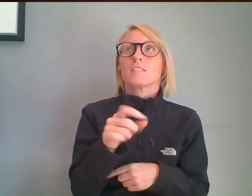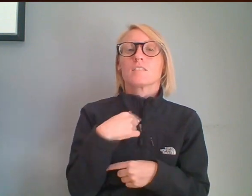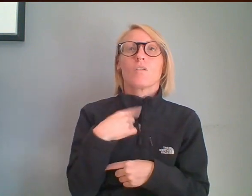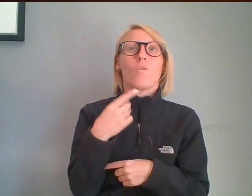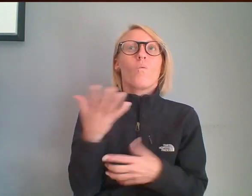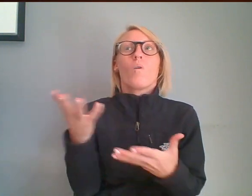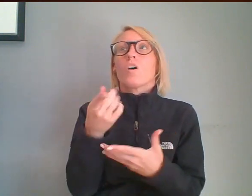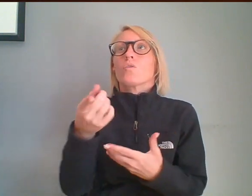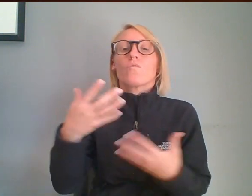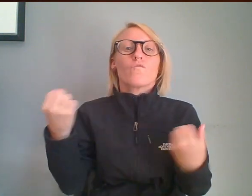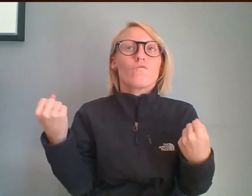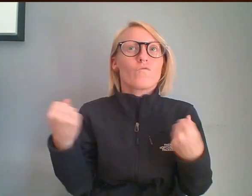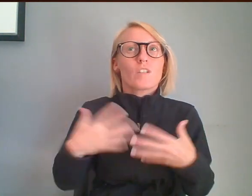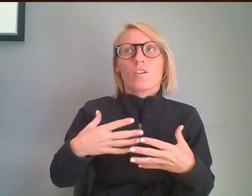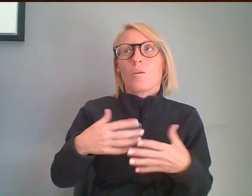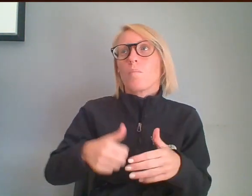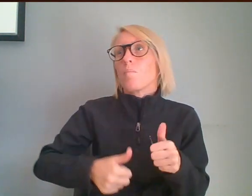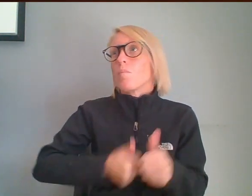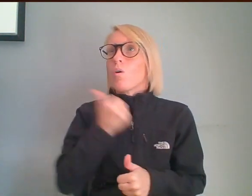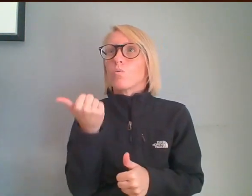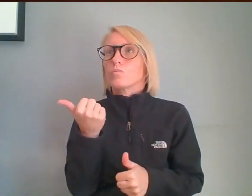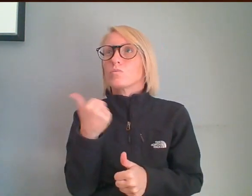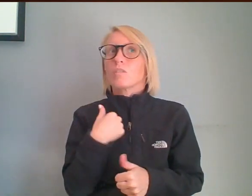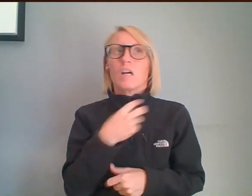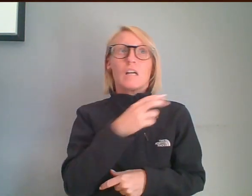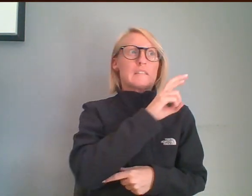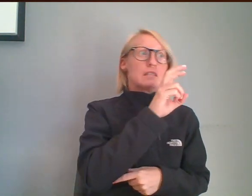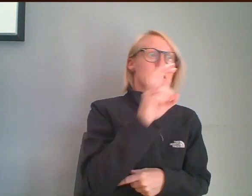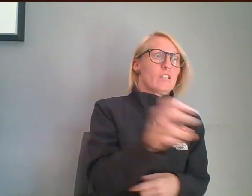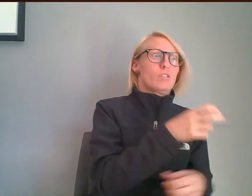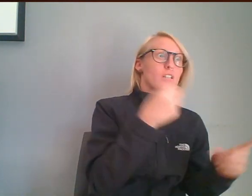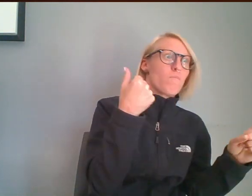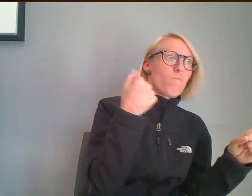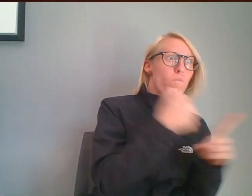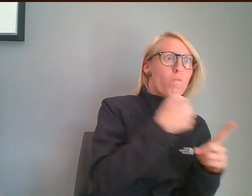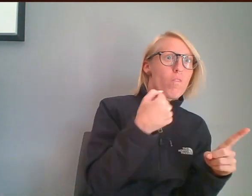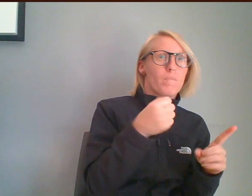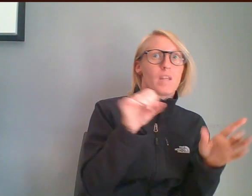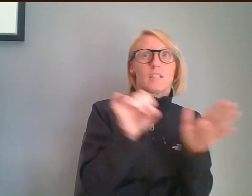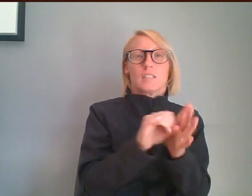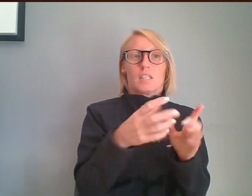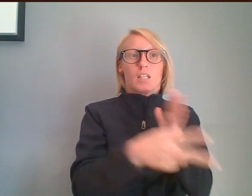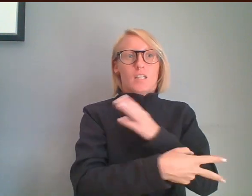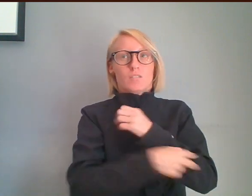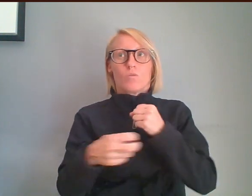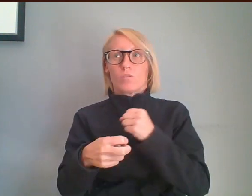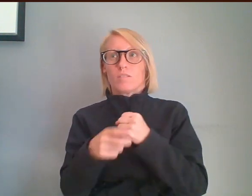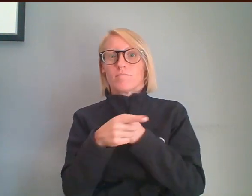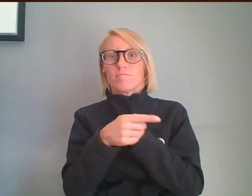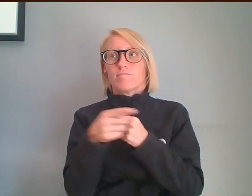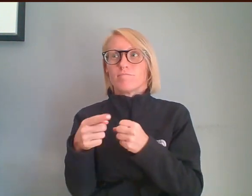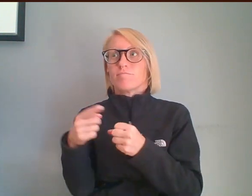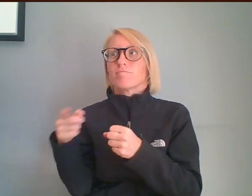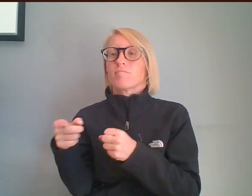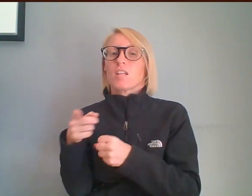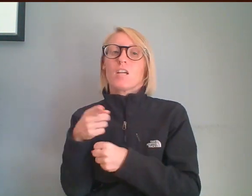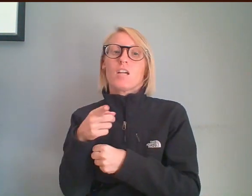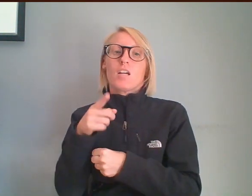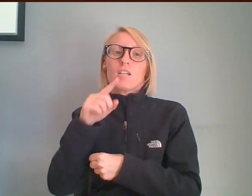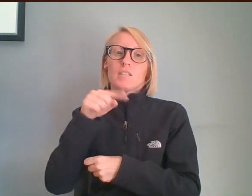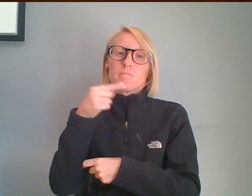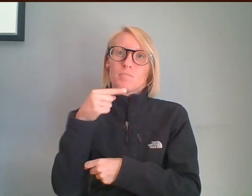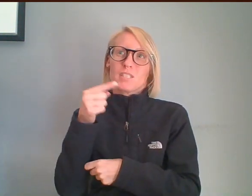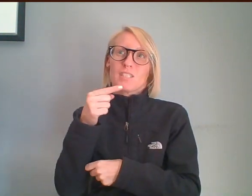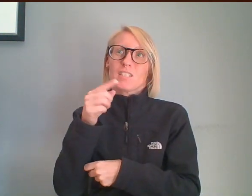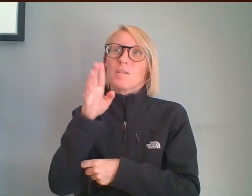being caught in a surprise terrorist attack, having your identity stolen, was public speaking. Among the top 5 was speaking